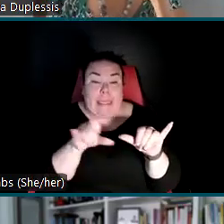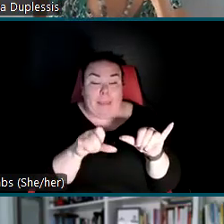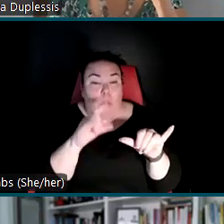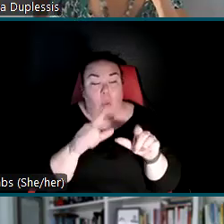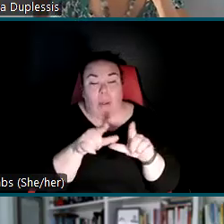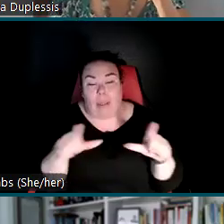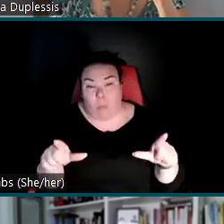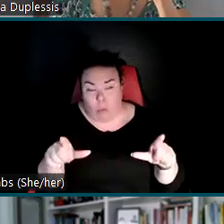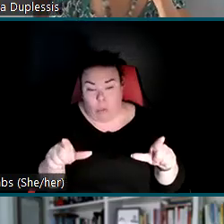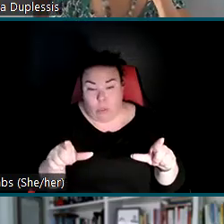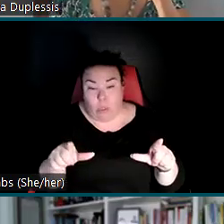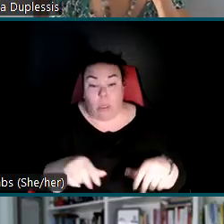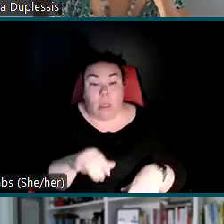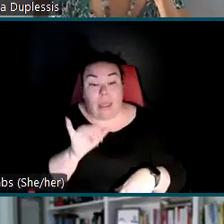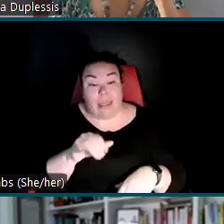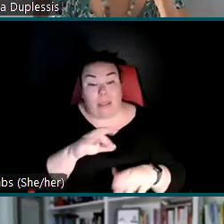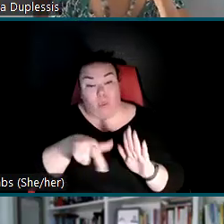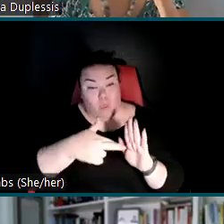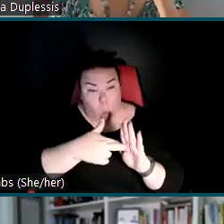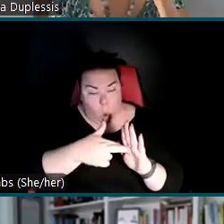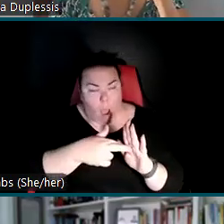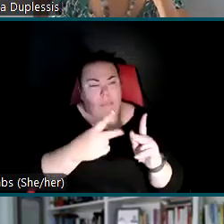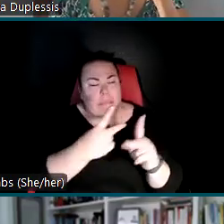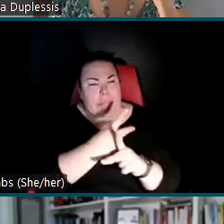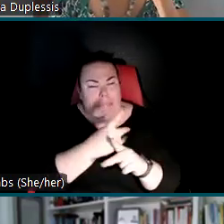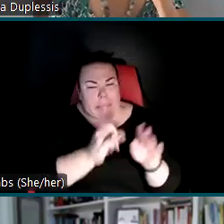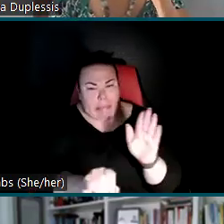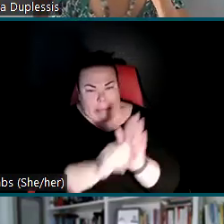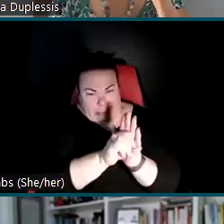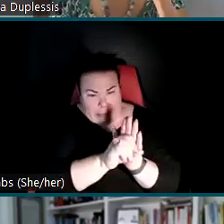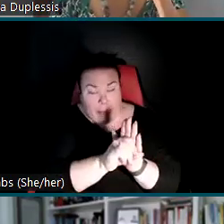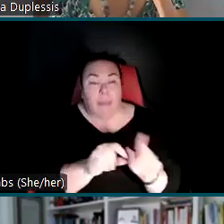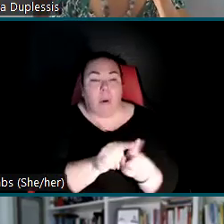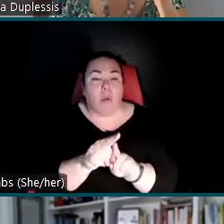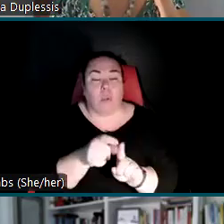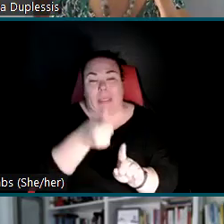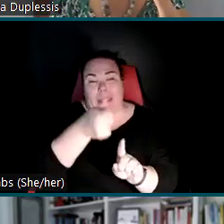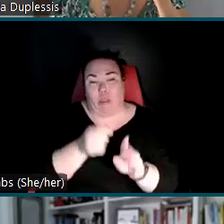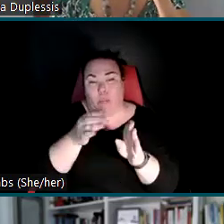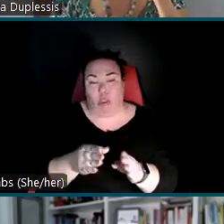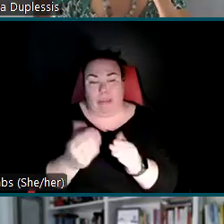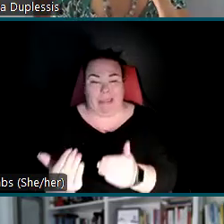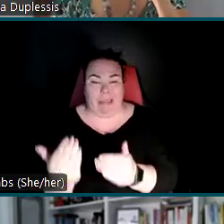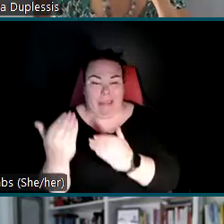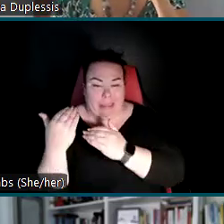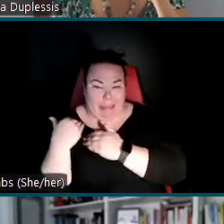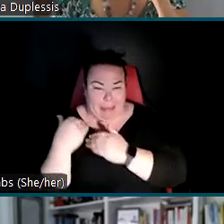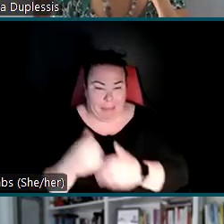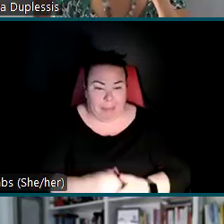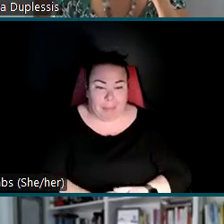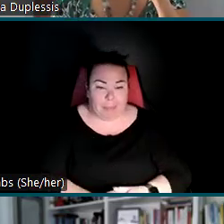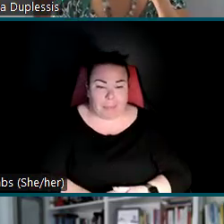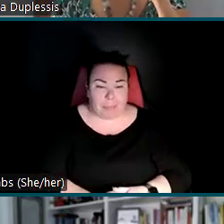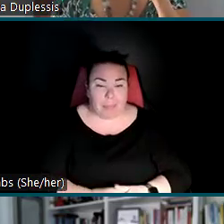each other accountable. We also want to integrate survivor safety and privacy planning into every step of